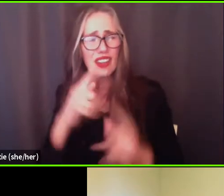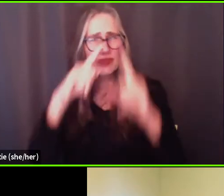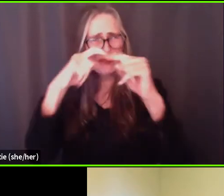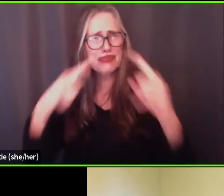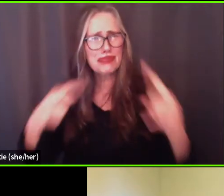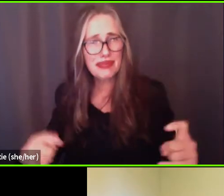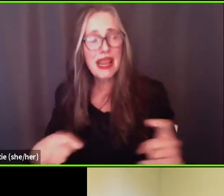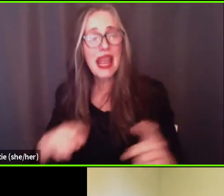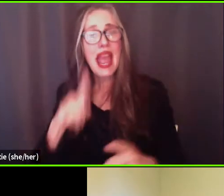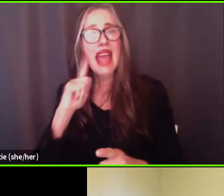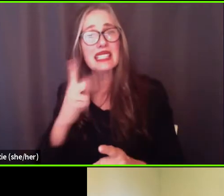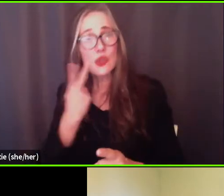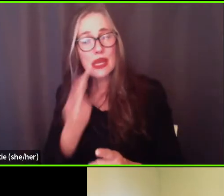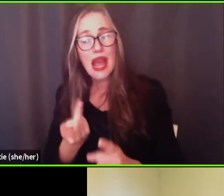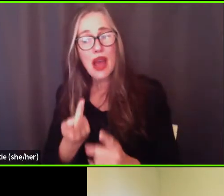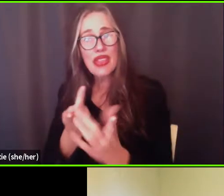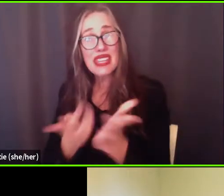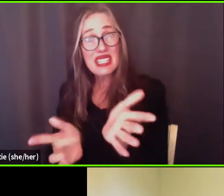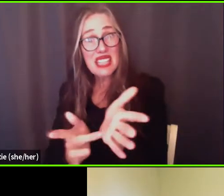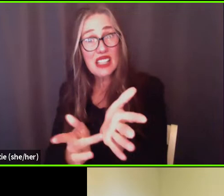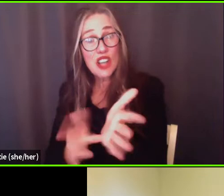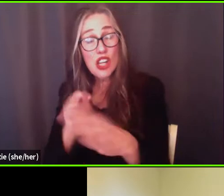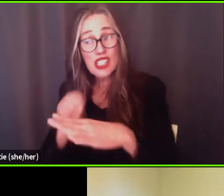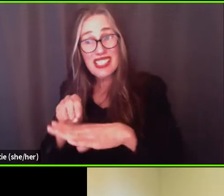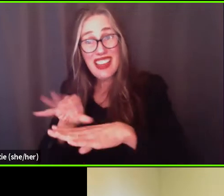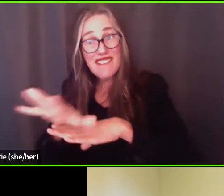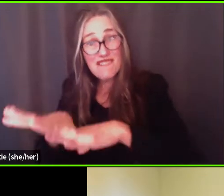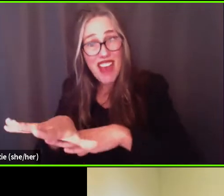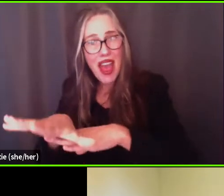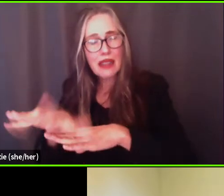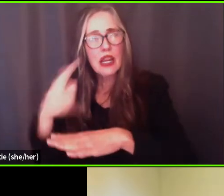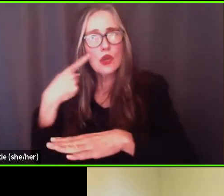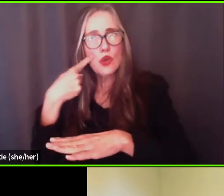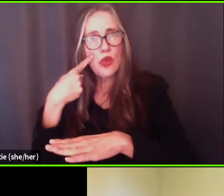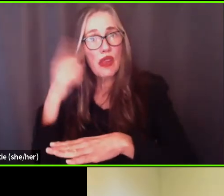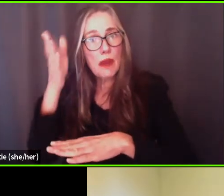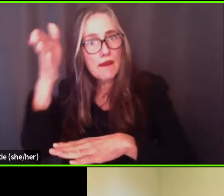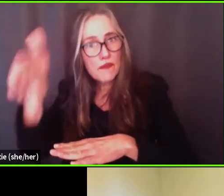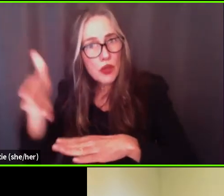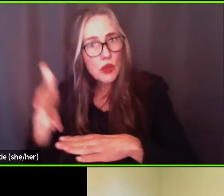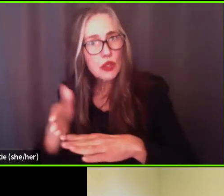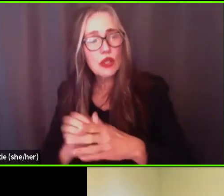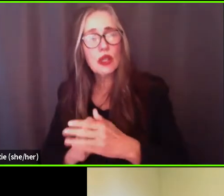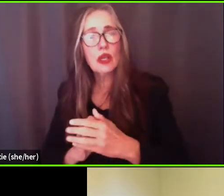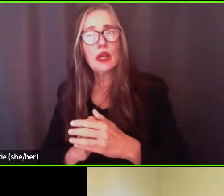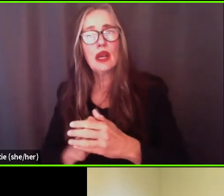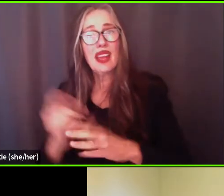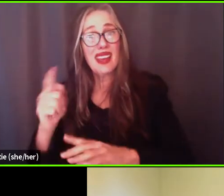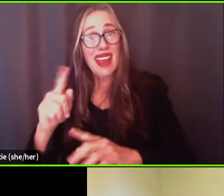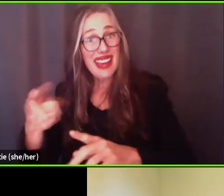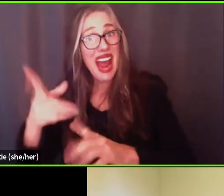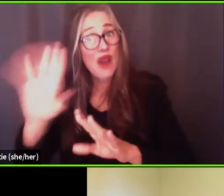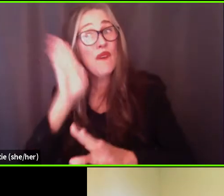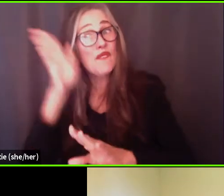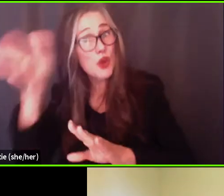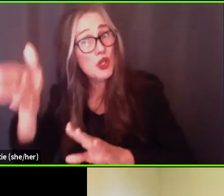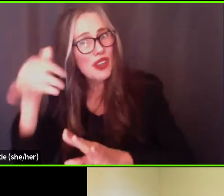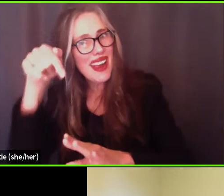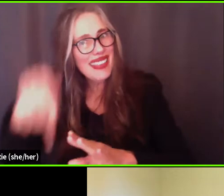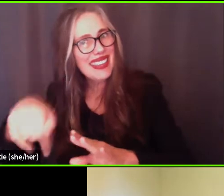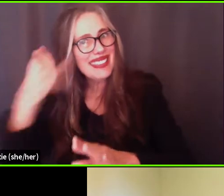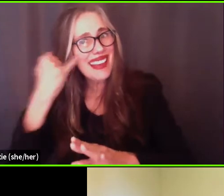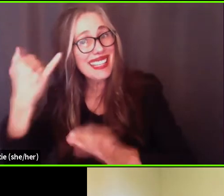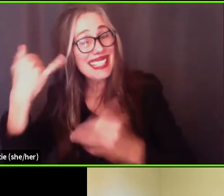technologies and how we have to think about our future in the context of past applications and past ideologies